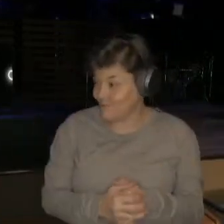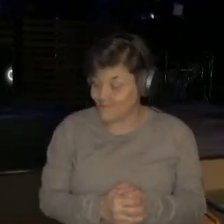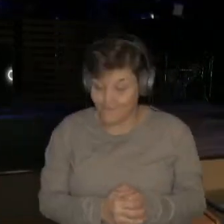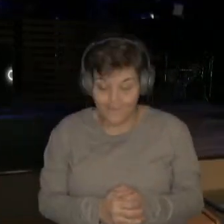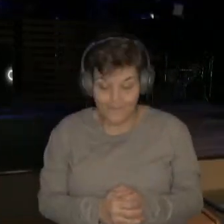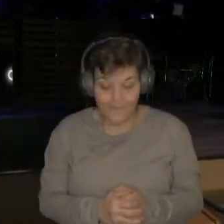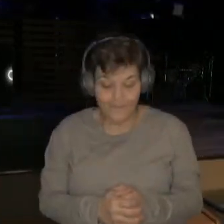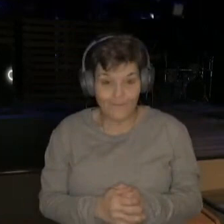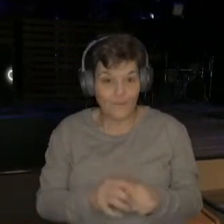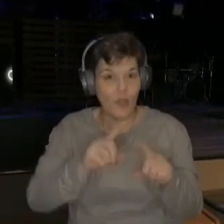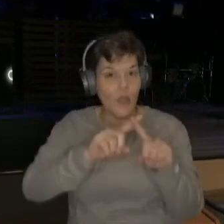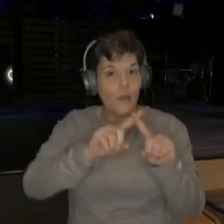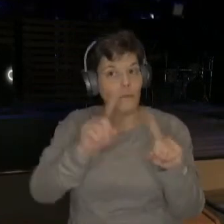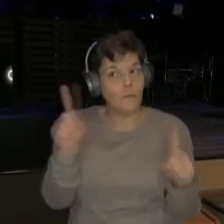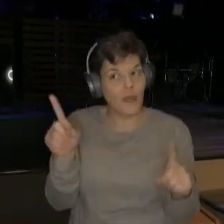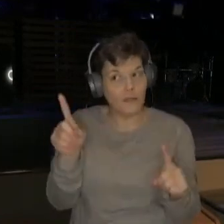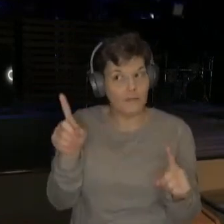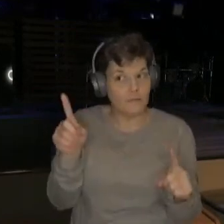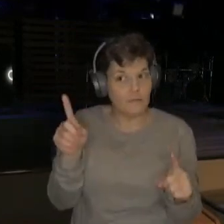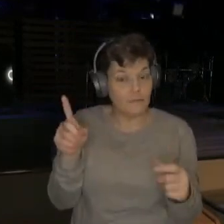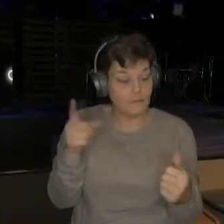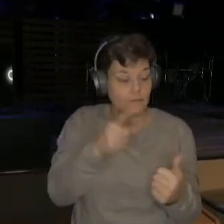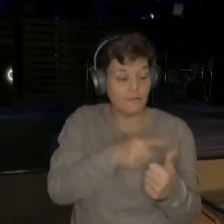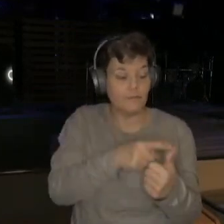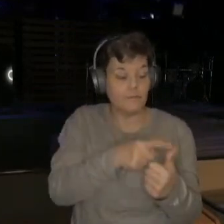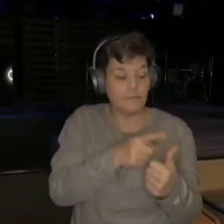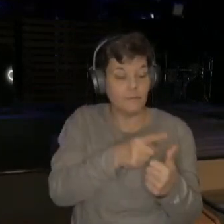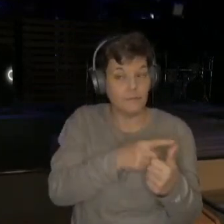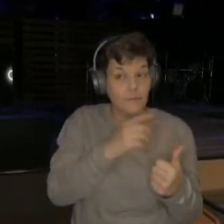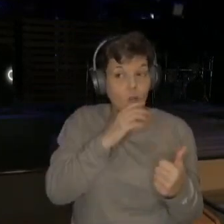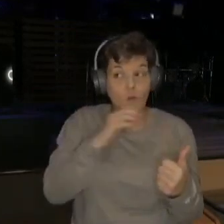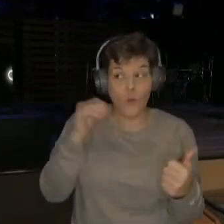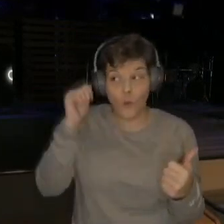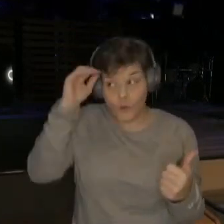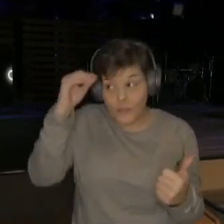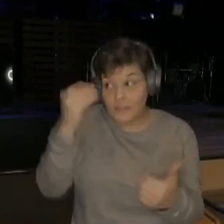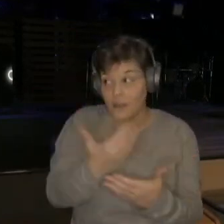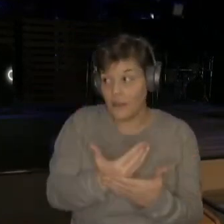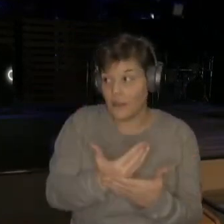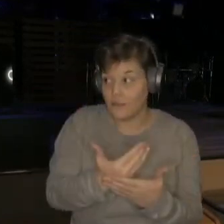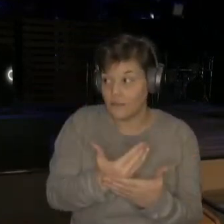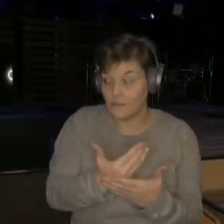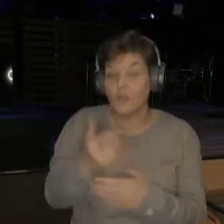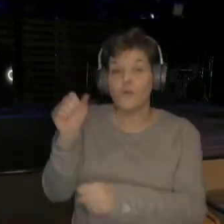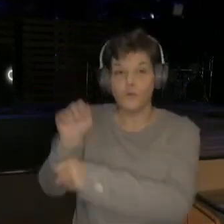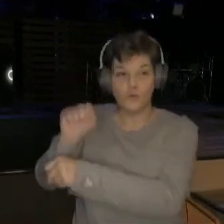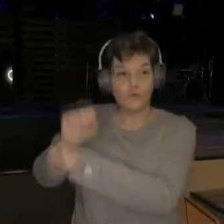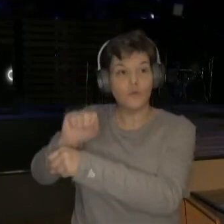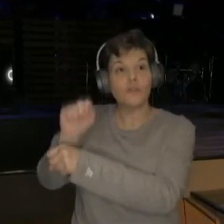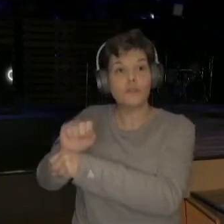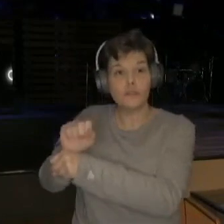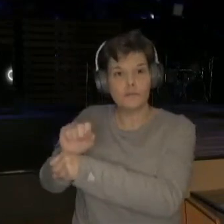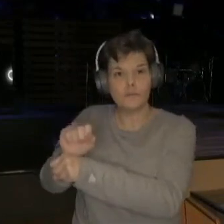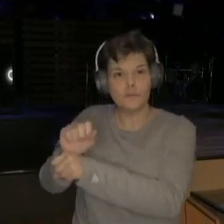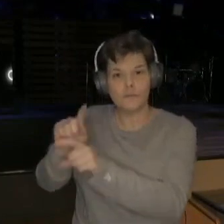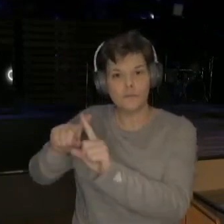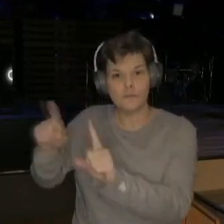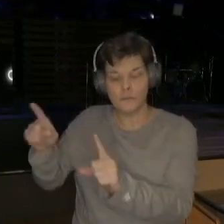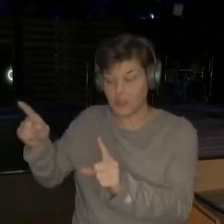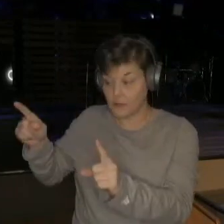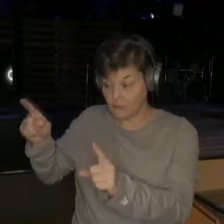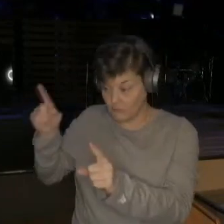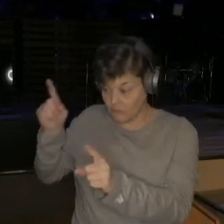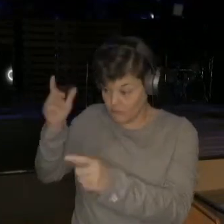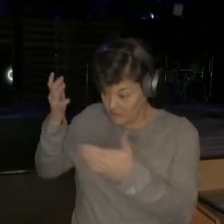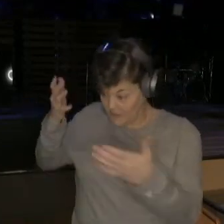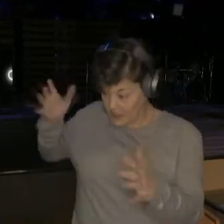was out working in the field when the brother returned. And as he approached the house, he heard the music of celebration and dancing.